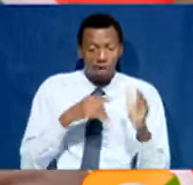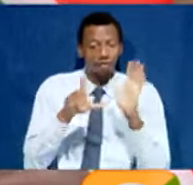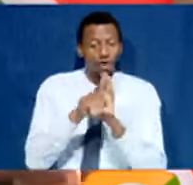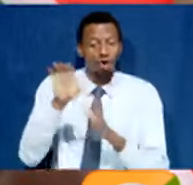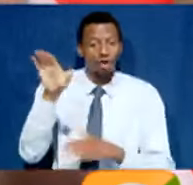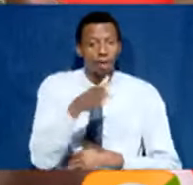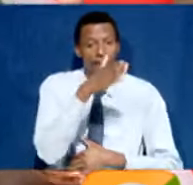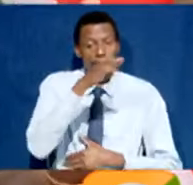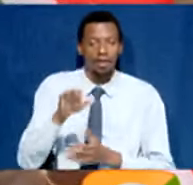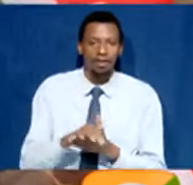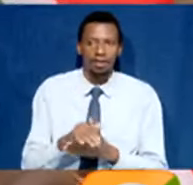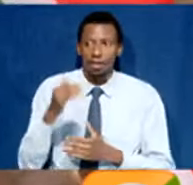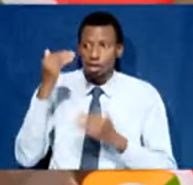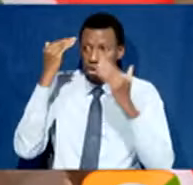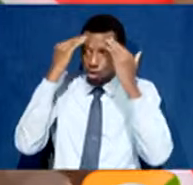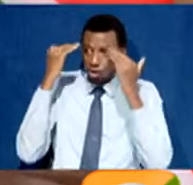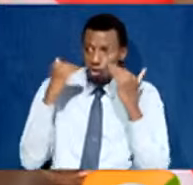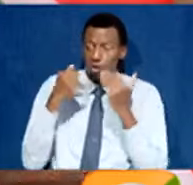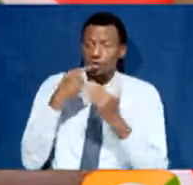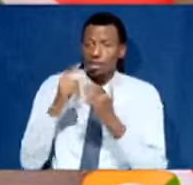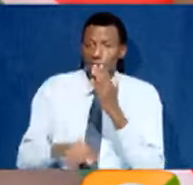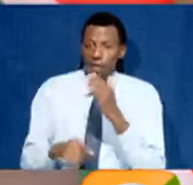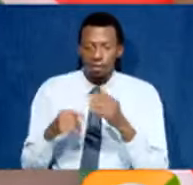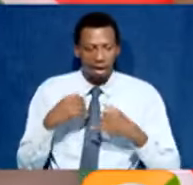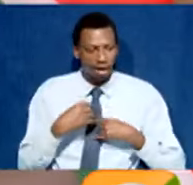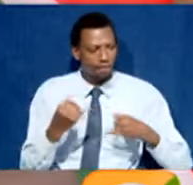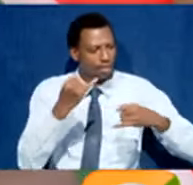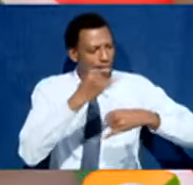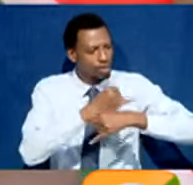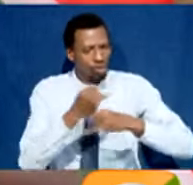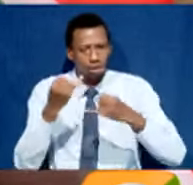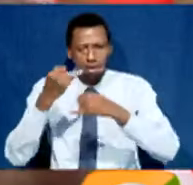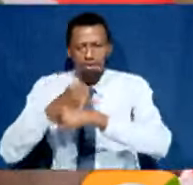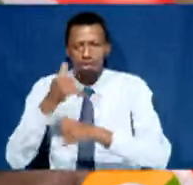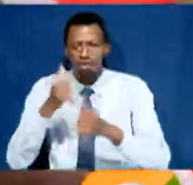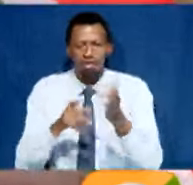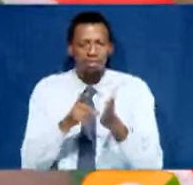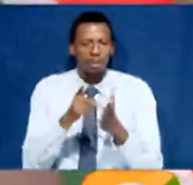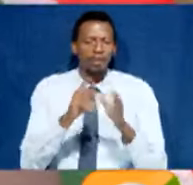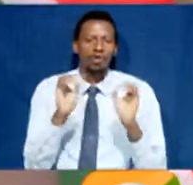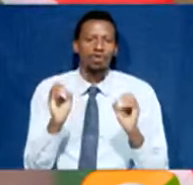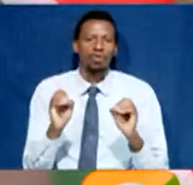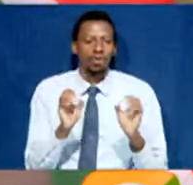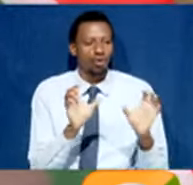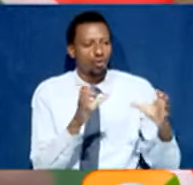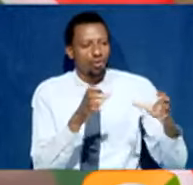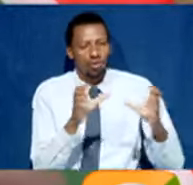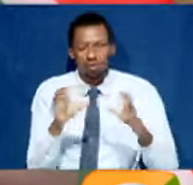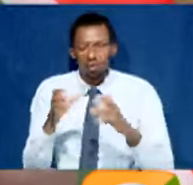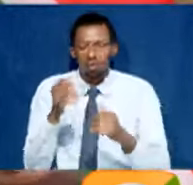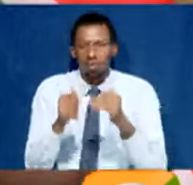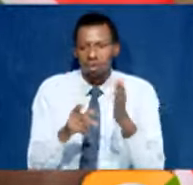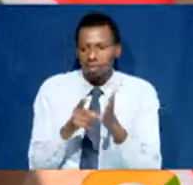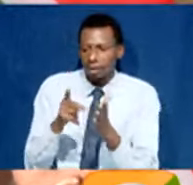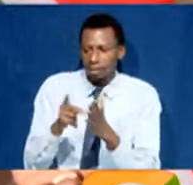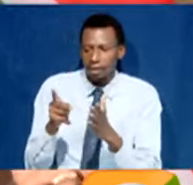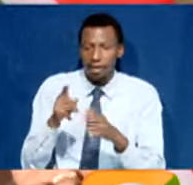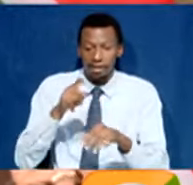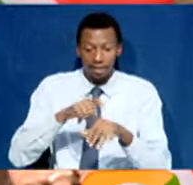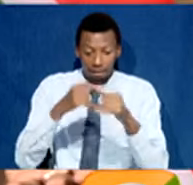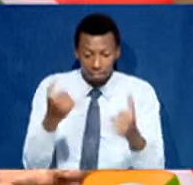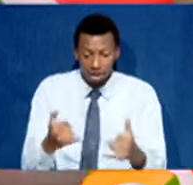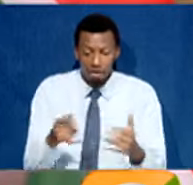The court said there are institutions that are not paying. There are groups that are not paying, that are not paying in the current